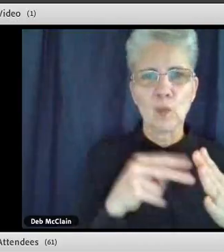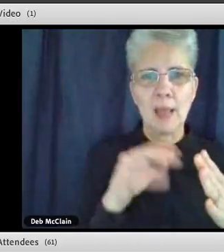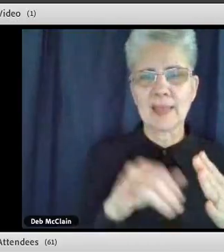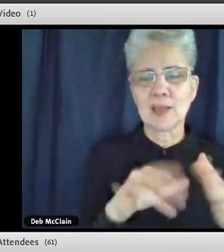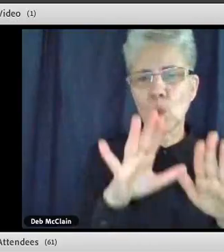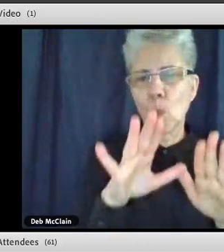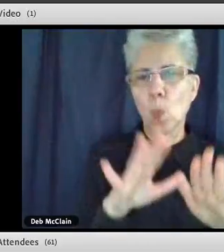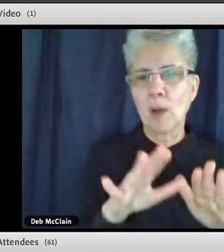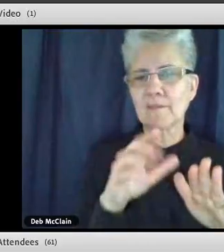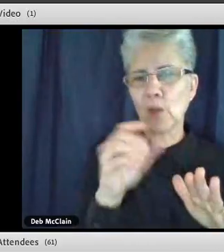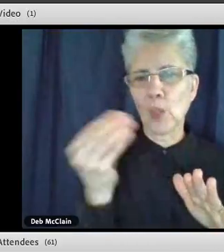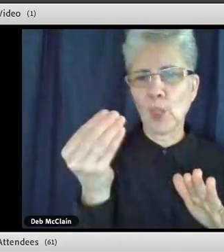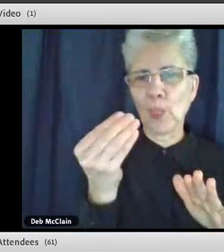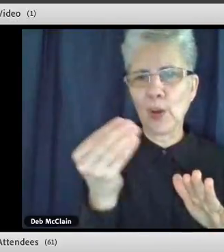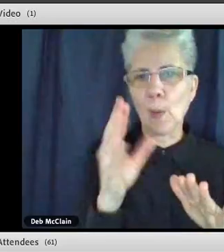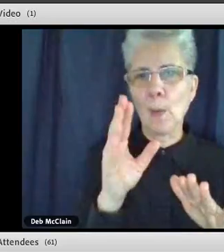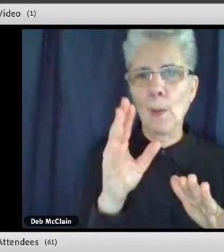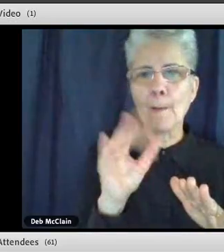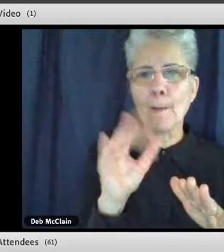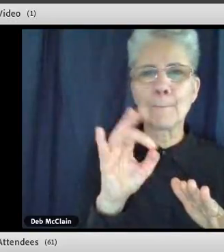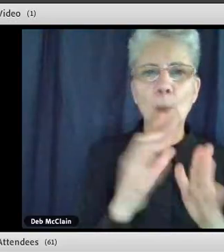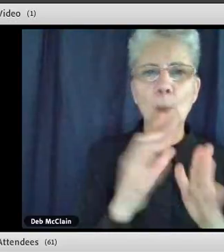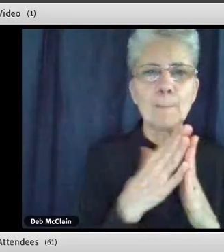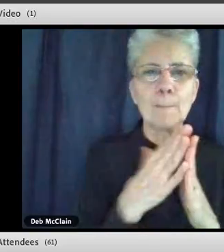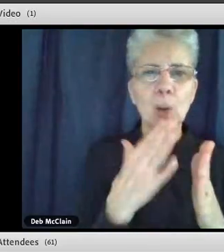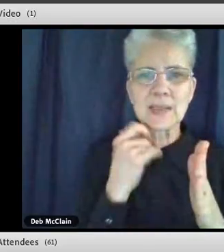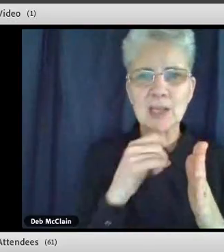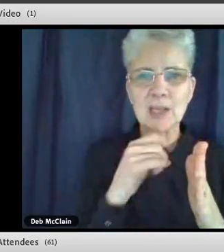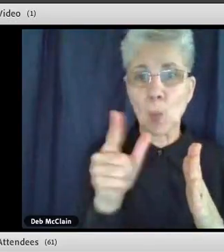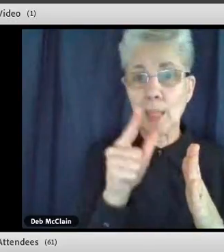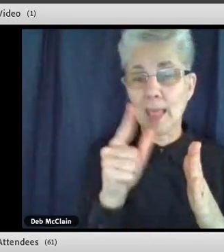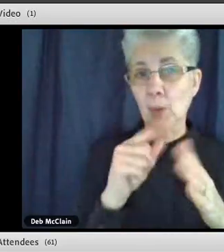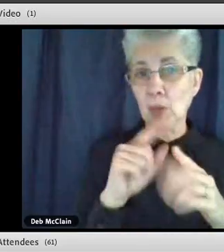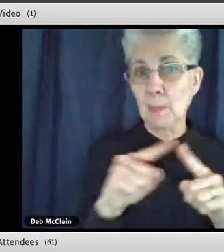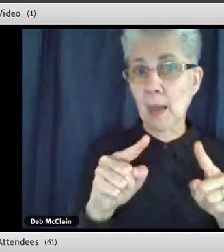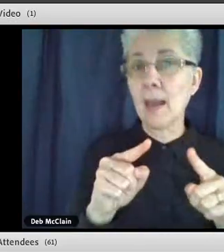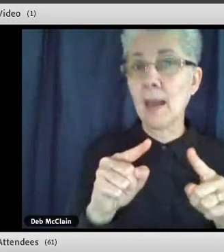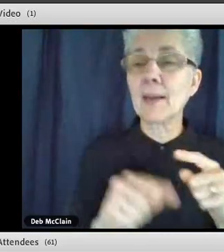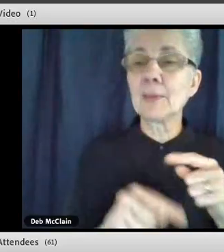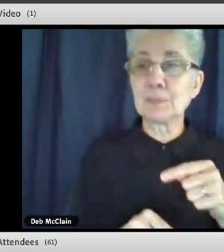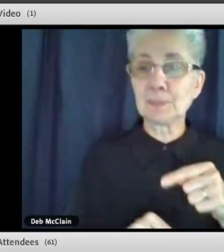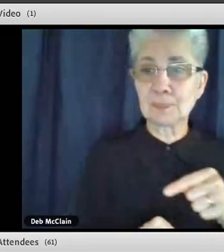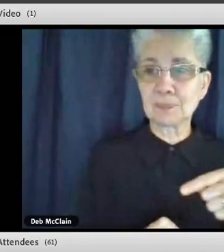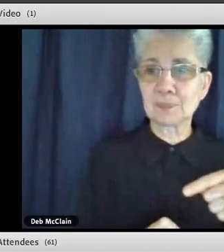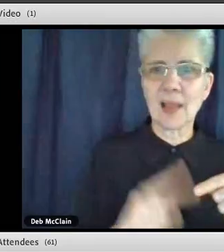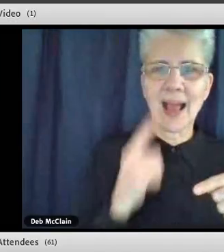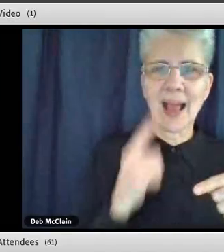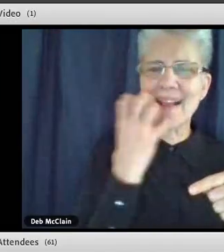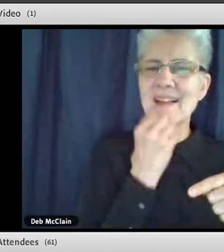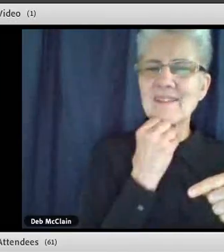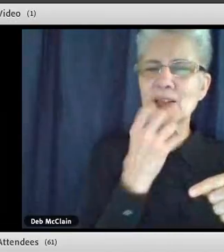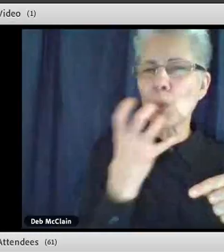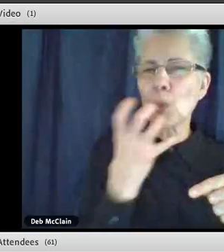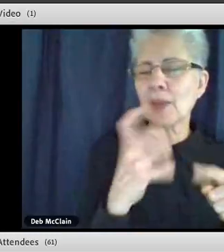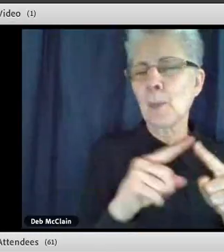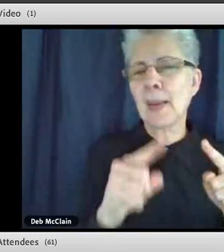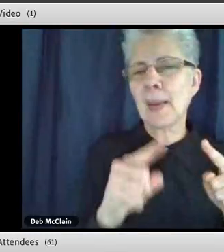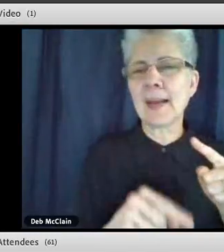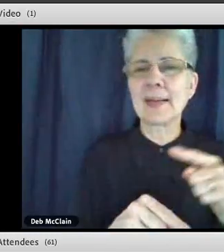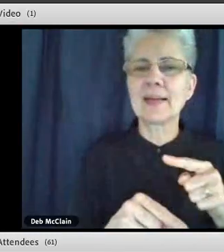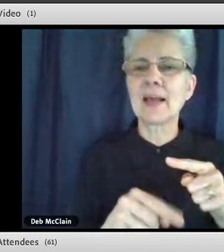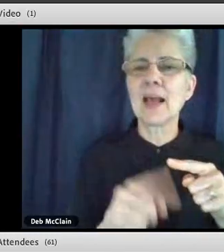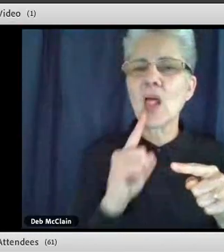little board books if in your libraries, but these, I just love these so much. So there's